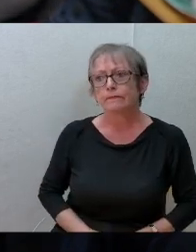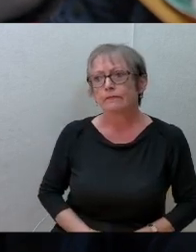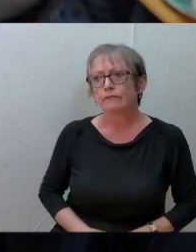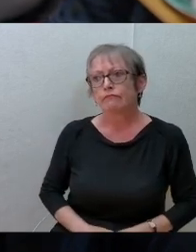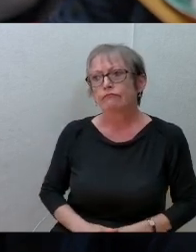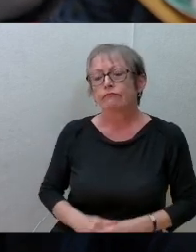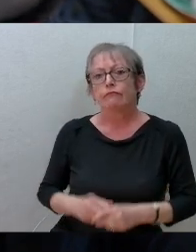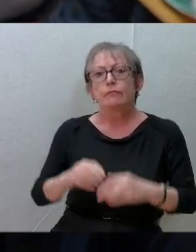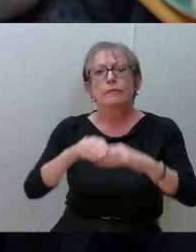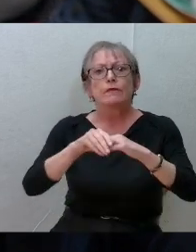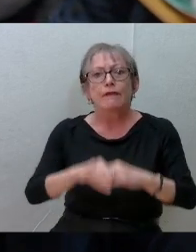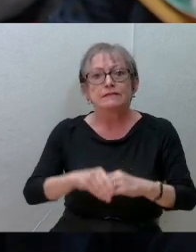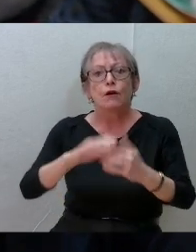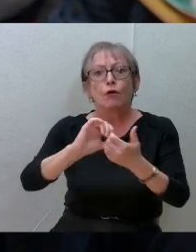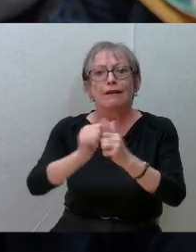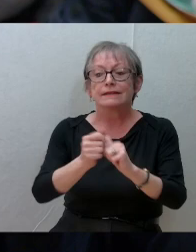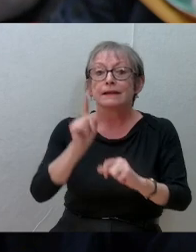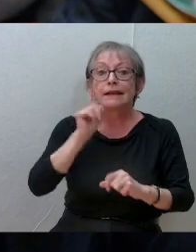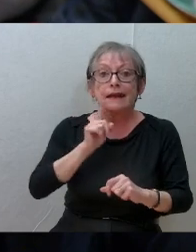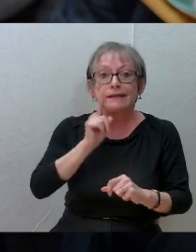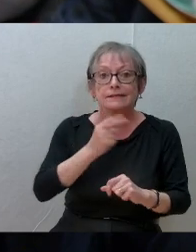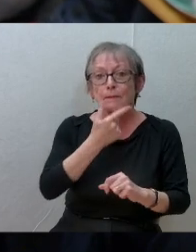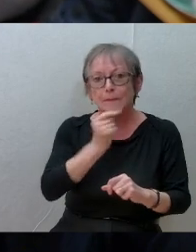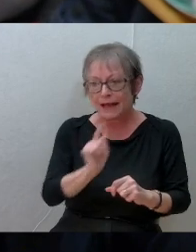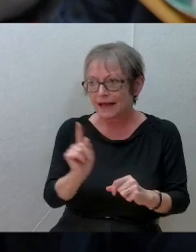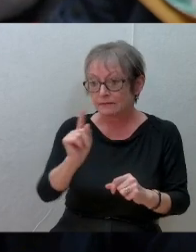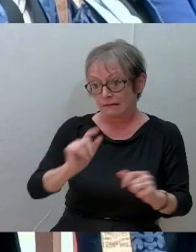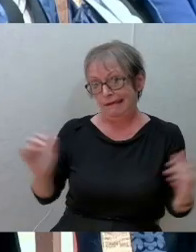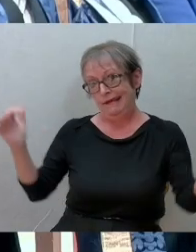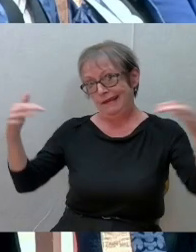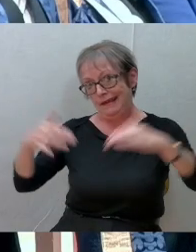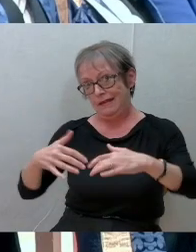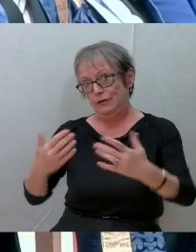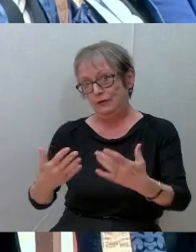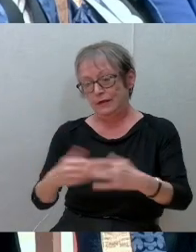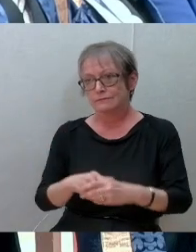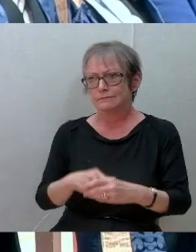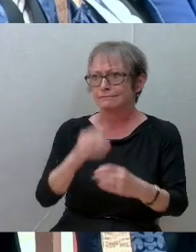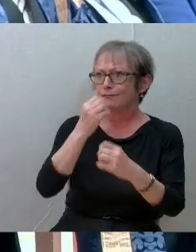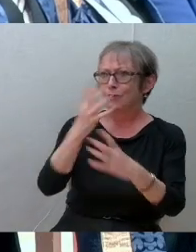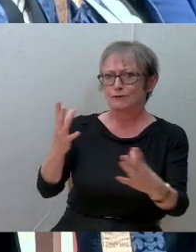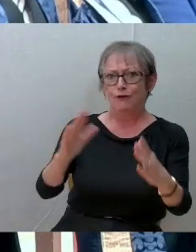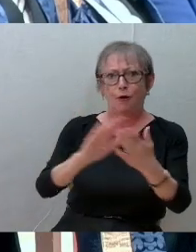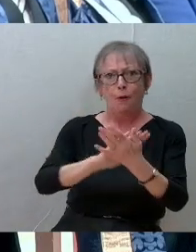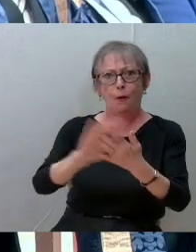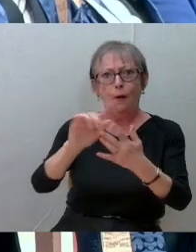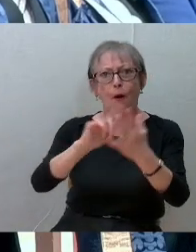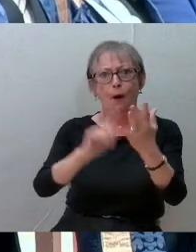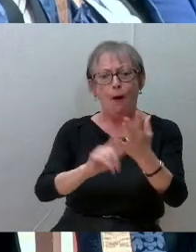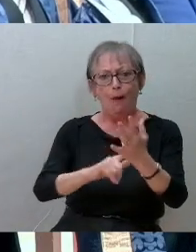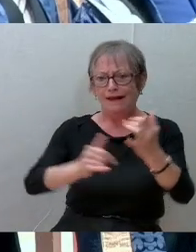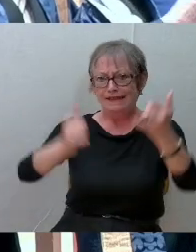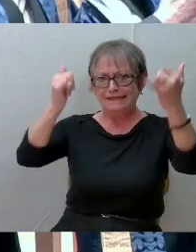Friends, colleagues, ladies and gentlemen, as we gather here today in this magnificent hall to celebrate